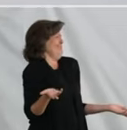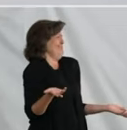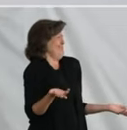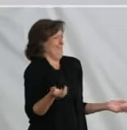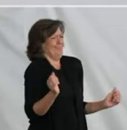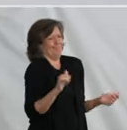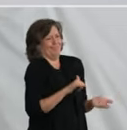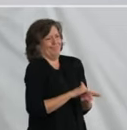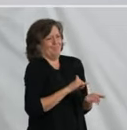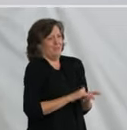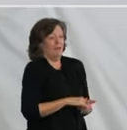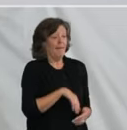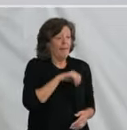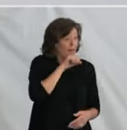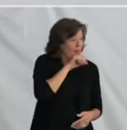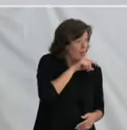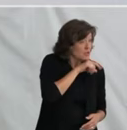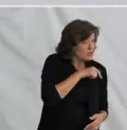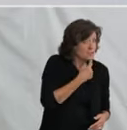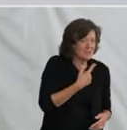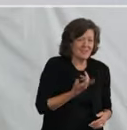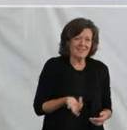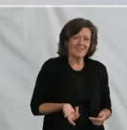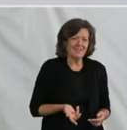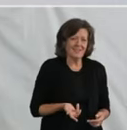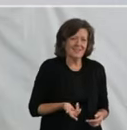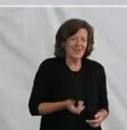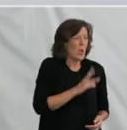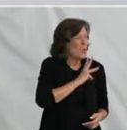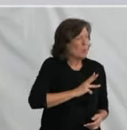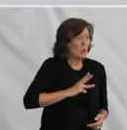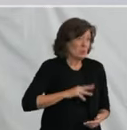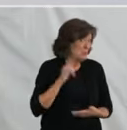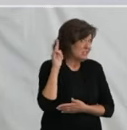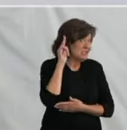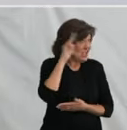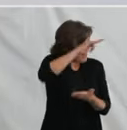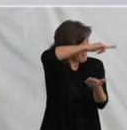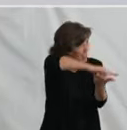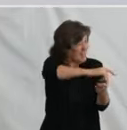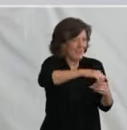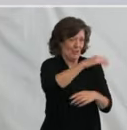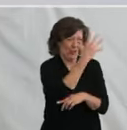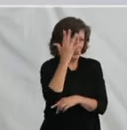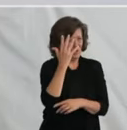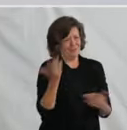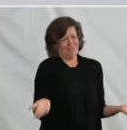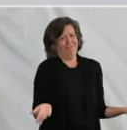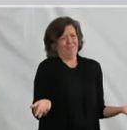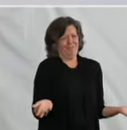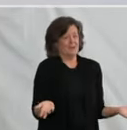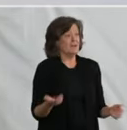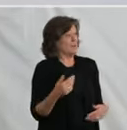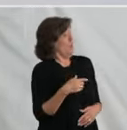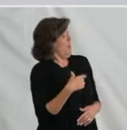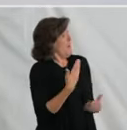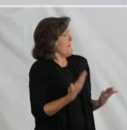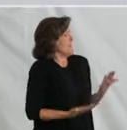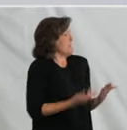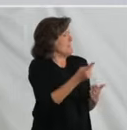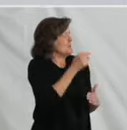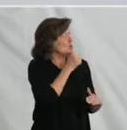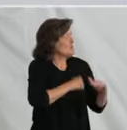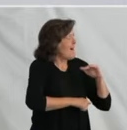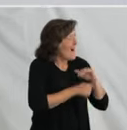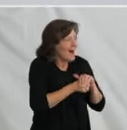And Alicia said, what would Wonder Woman's jet be doing in the woods? And Skeeter said, maybe she's